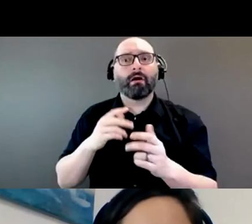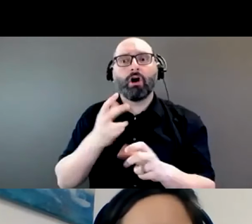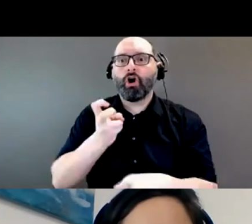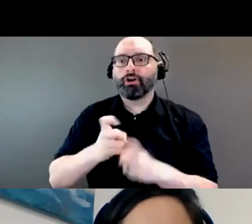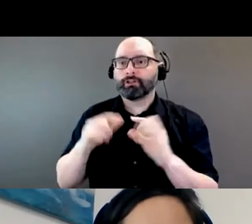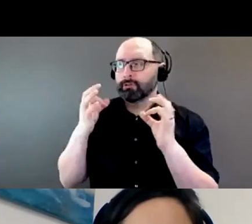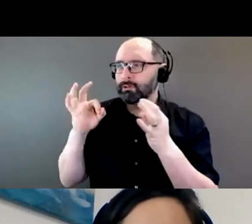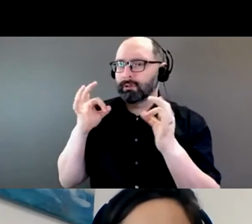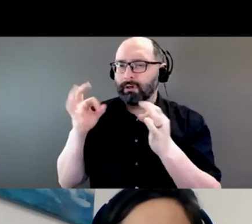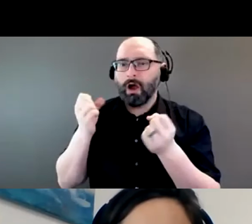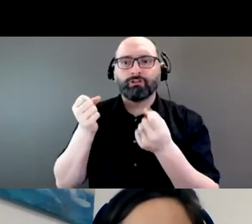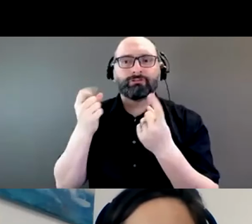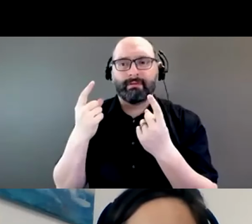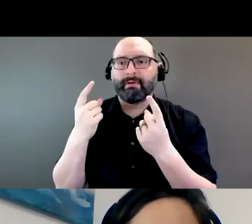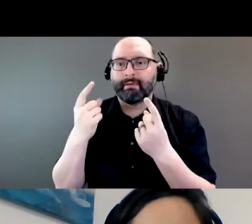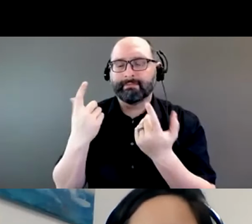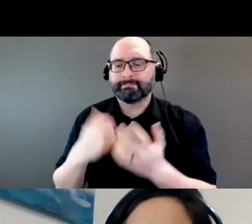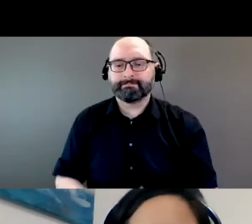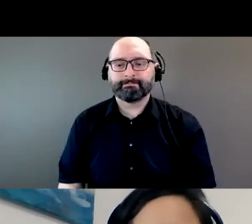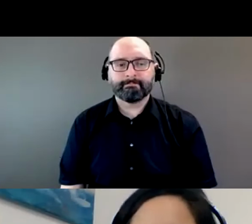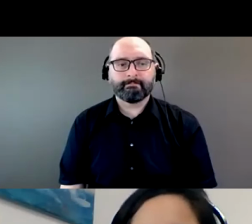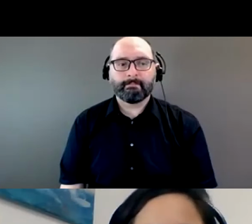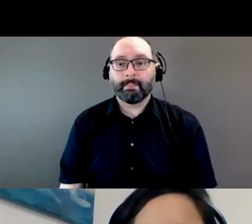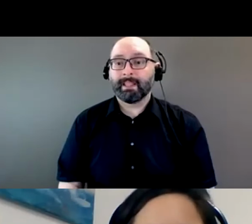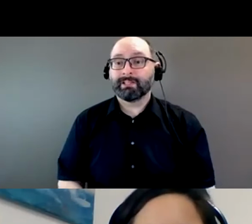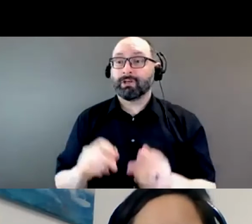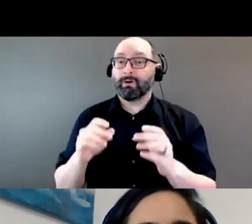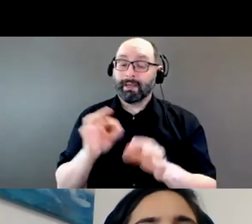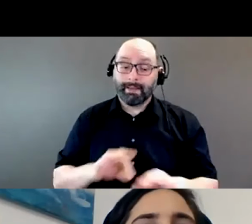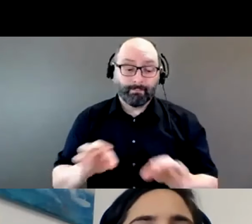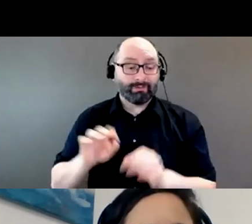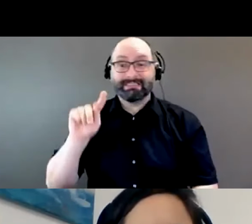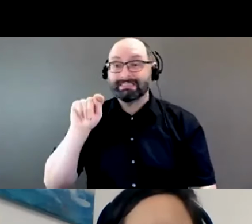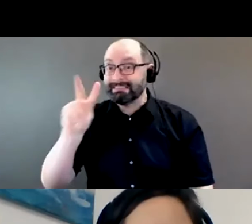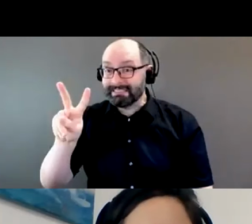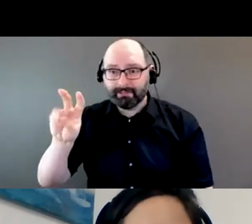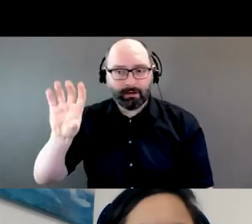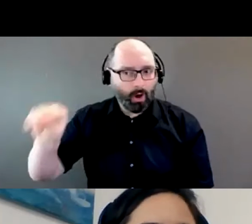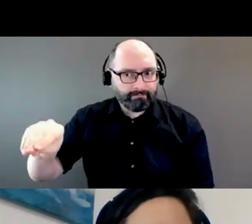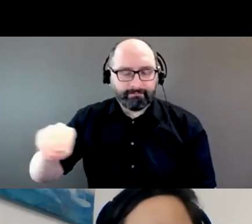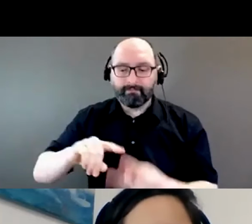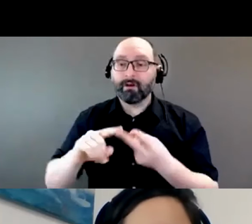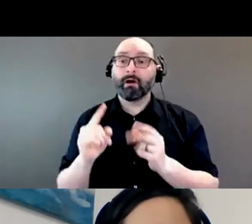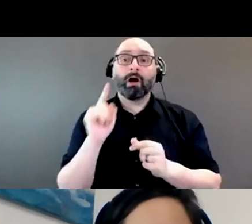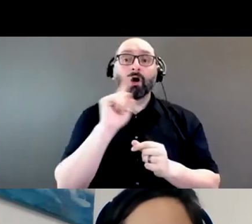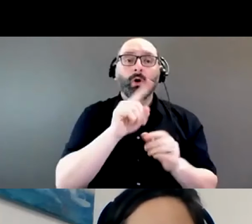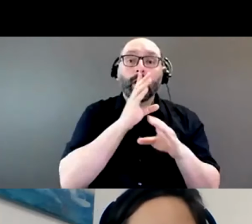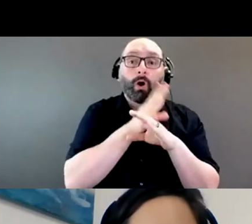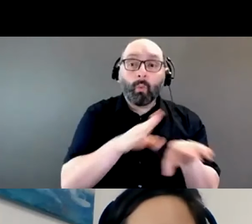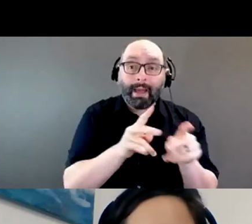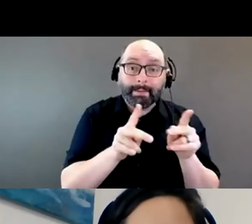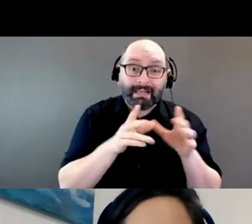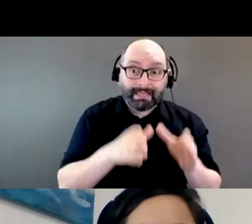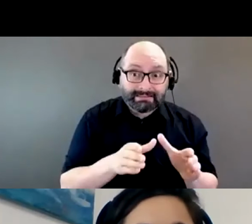to understand what's being said to them. So it's important to turn off that TV, go to a quiet place before having a